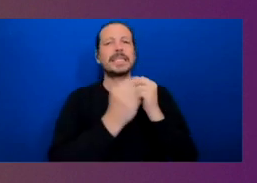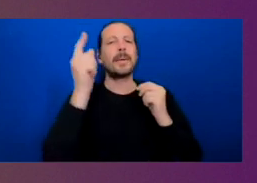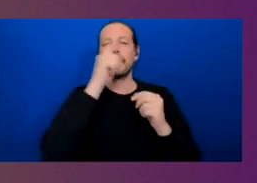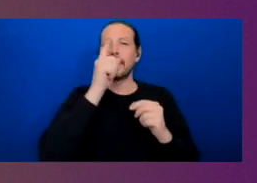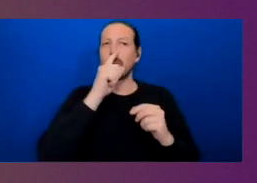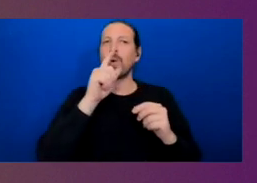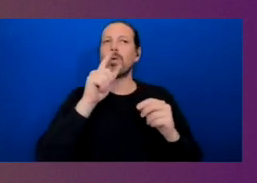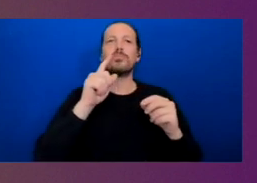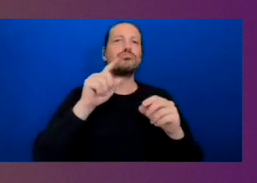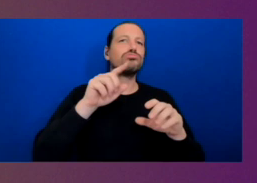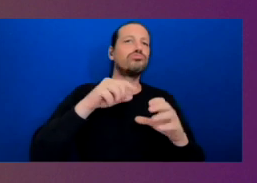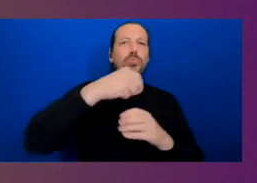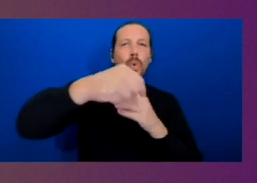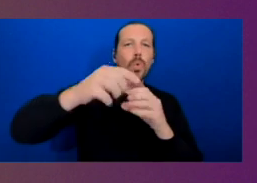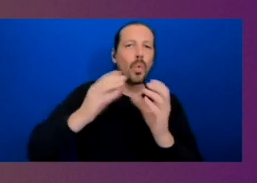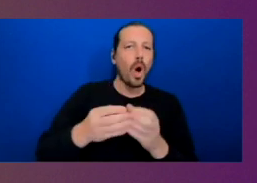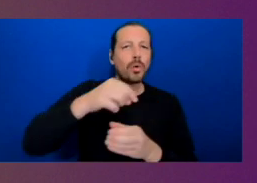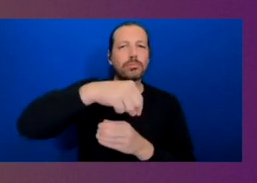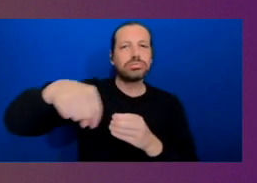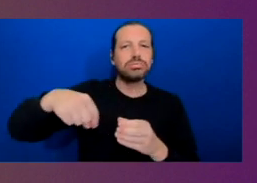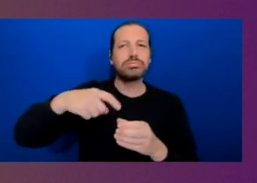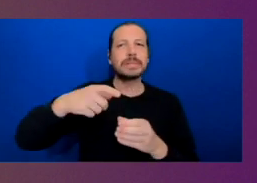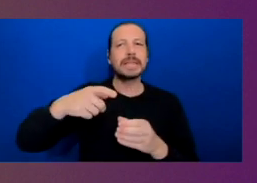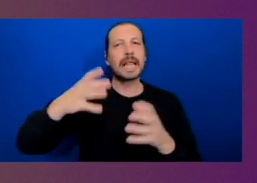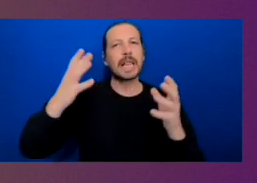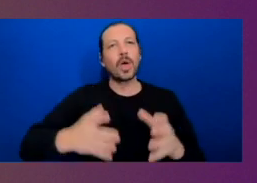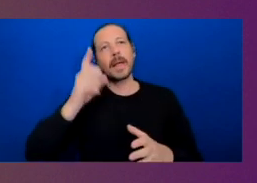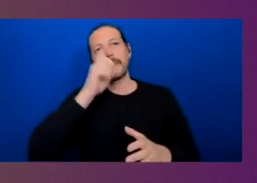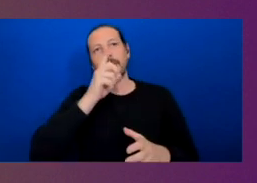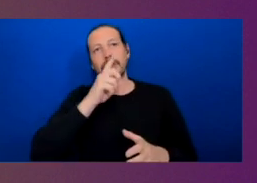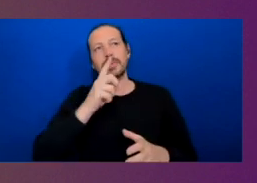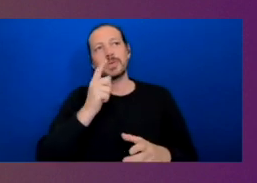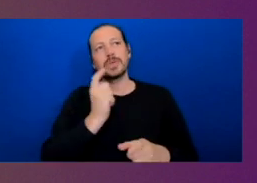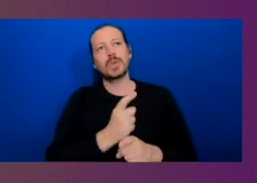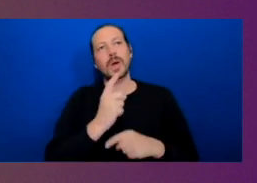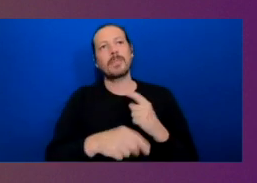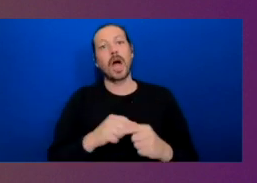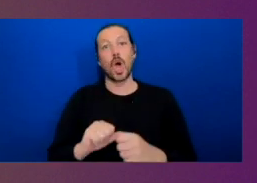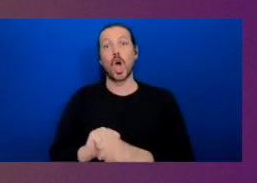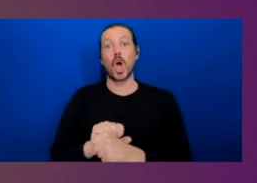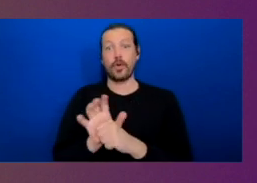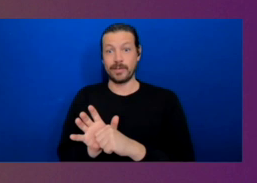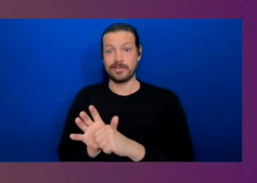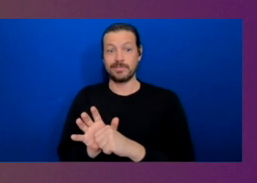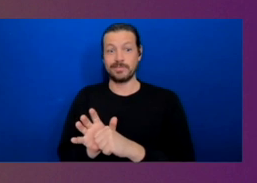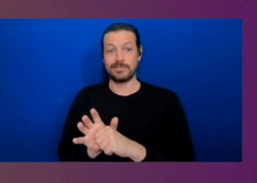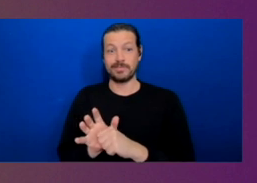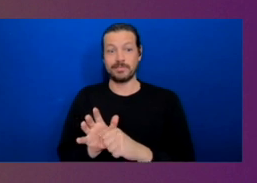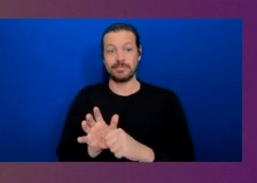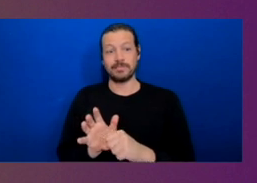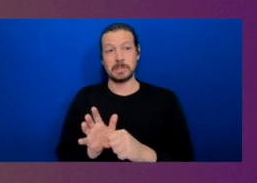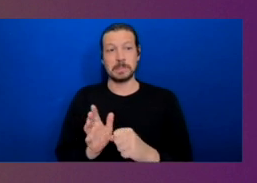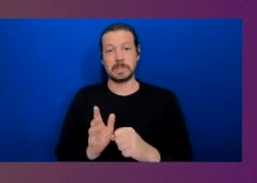of the great resignation following COVID-19, where a number of people are kind of reconsidering new